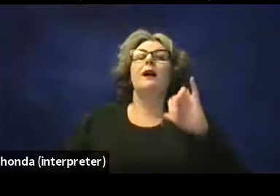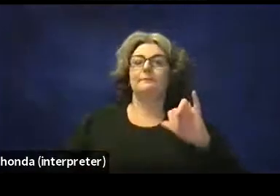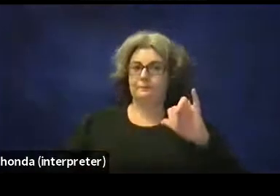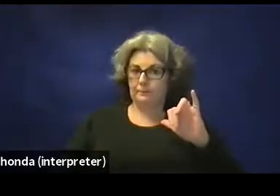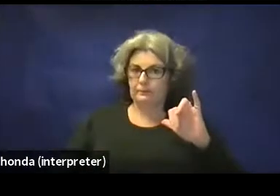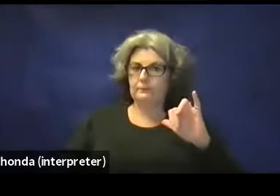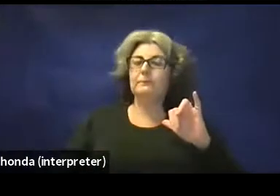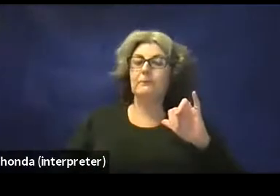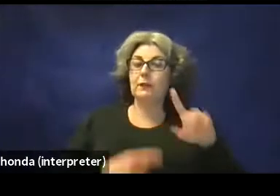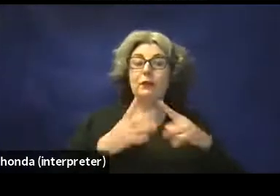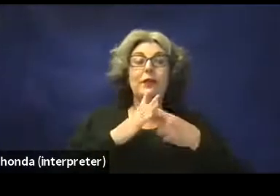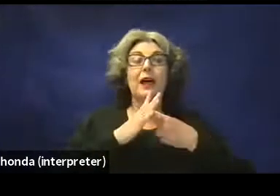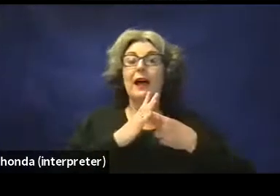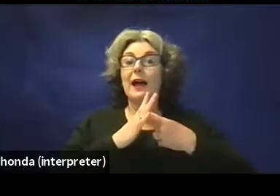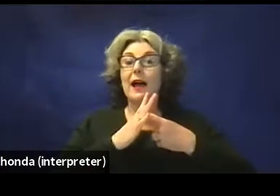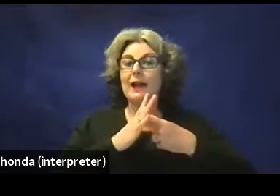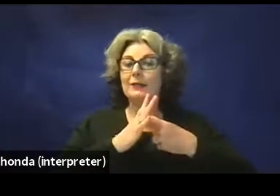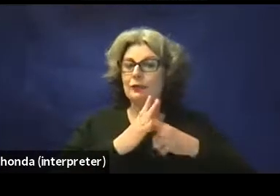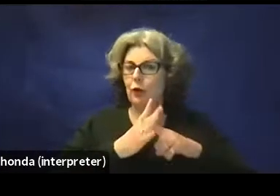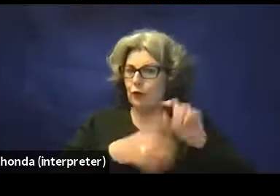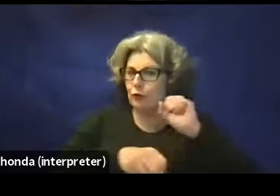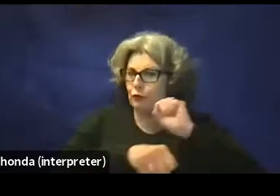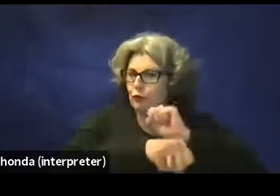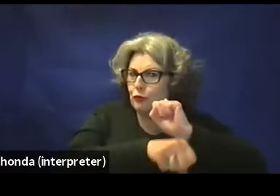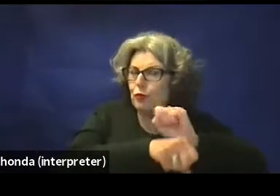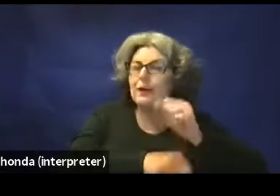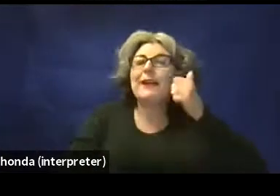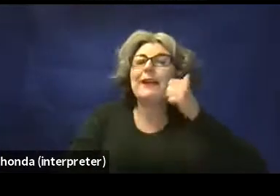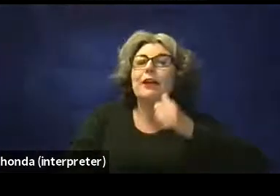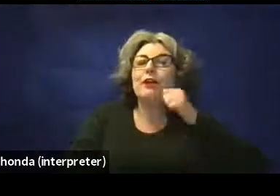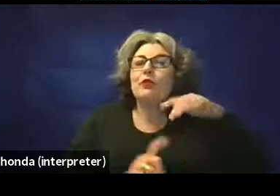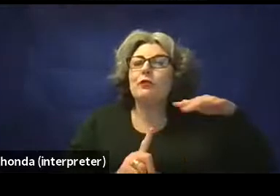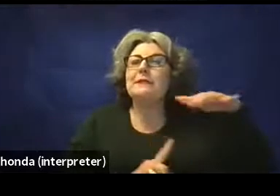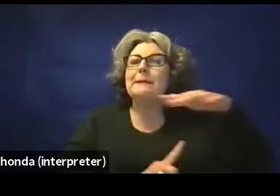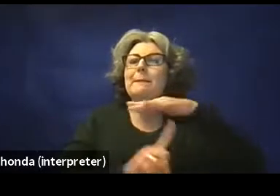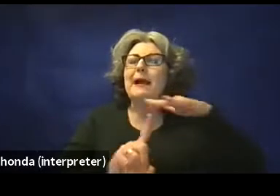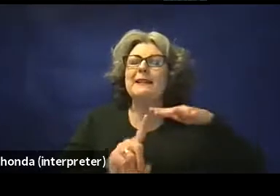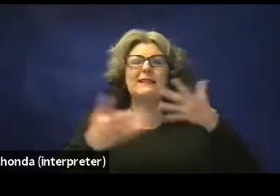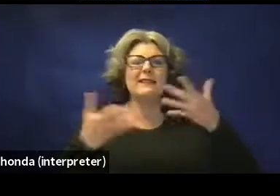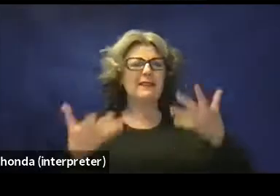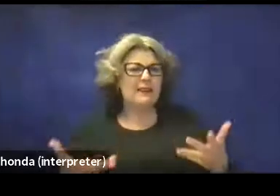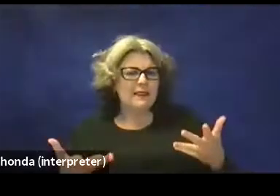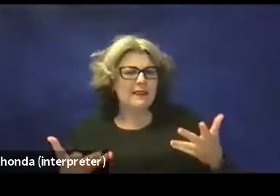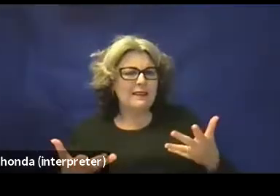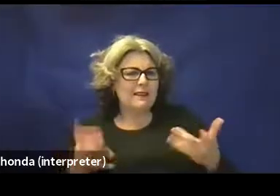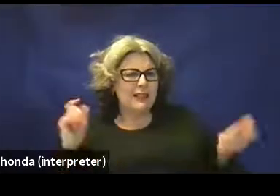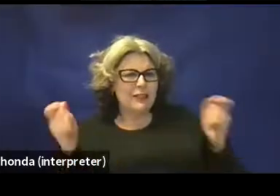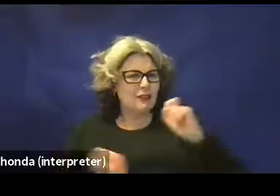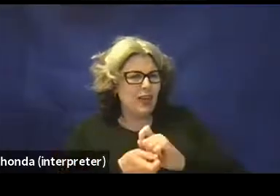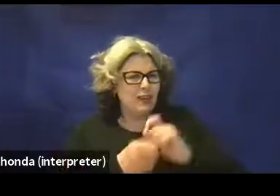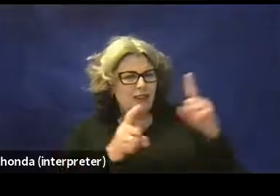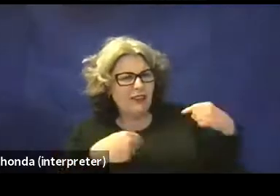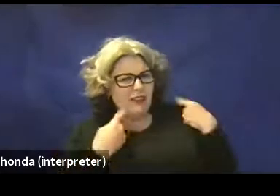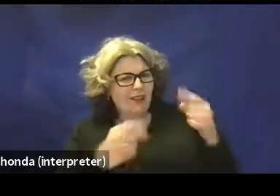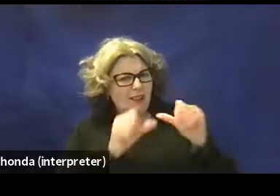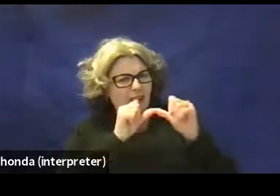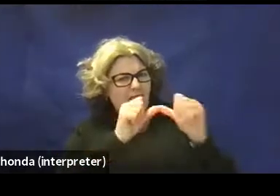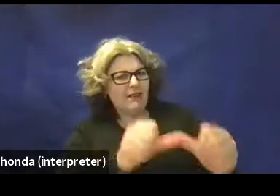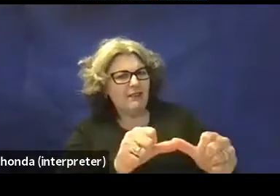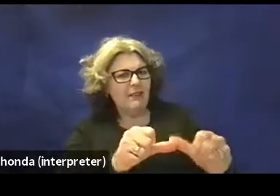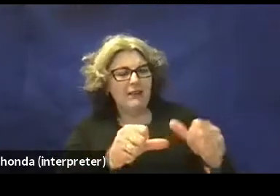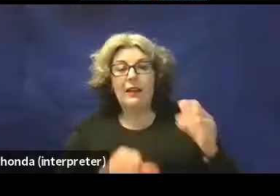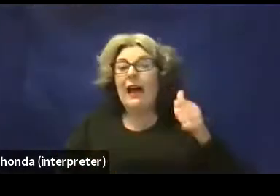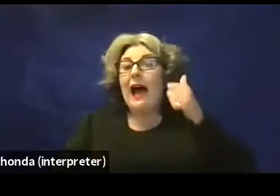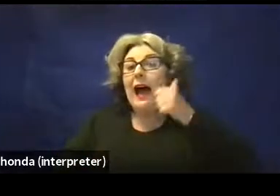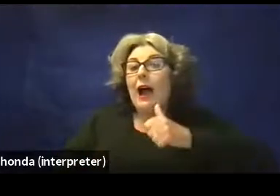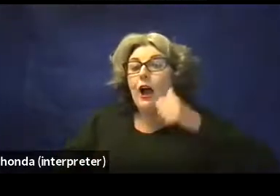I started to work in girl spaces that this wasn't changing at all, that our